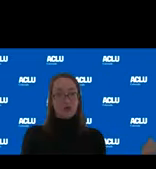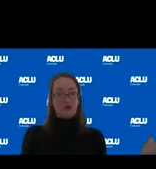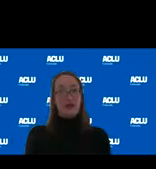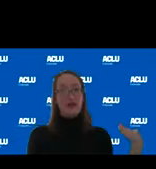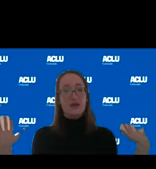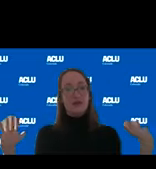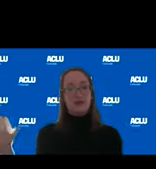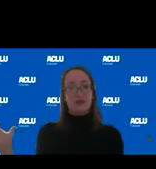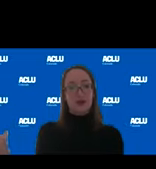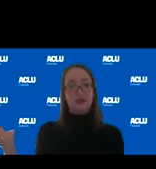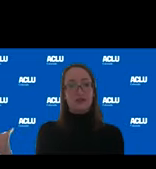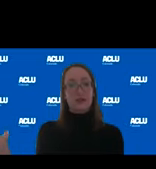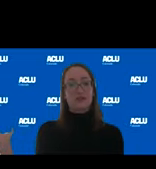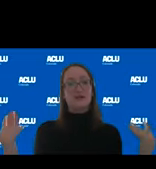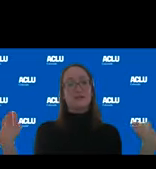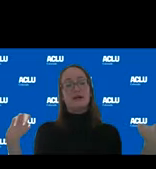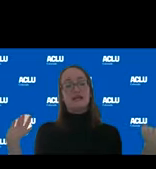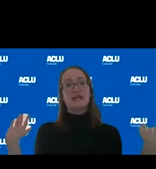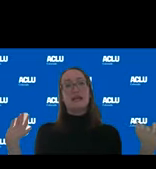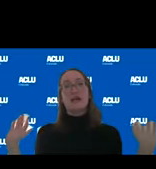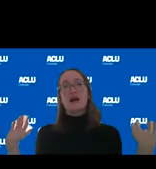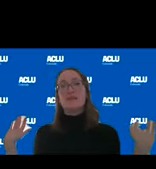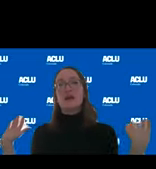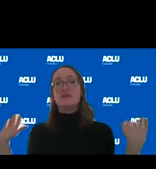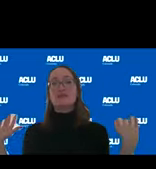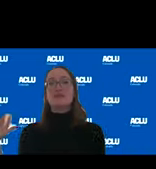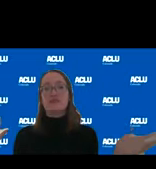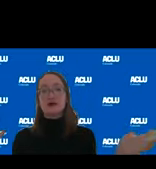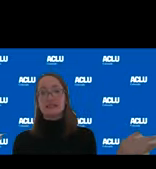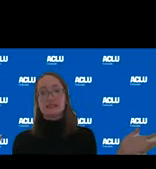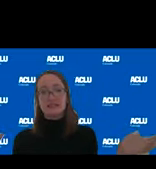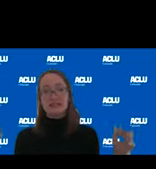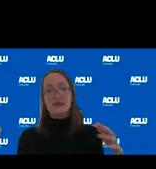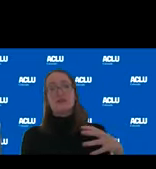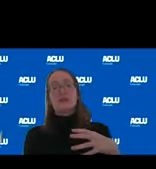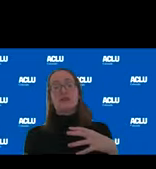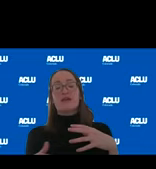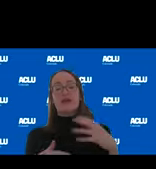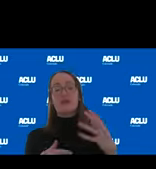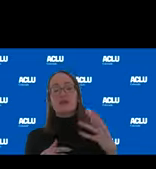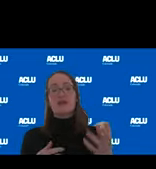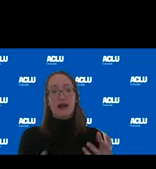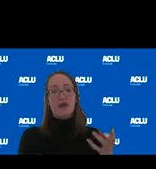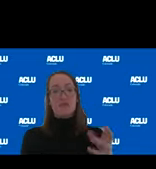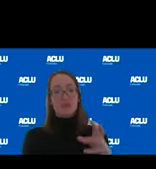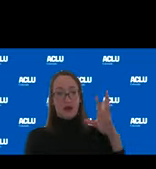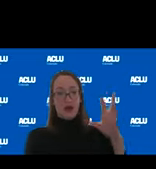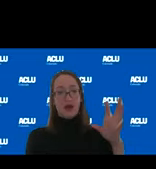of this work is, of course, to implement administrative policies that will